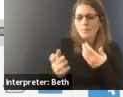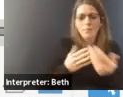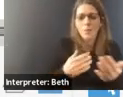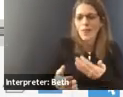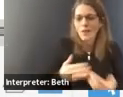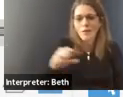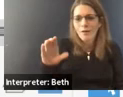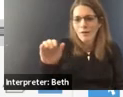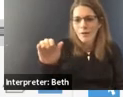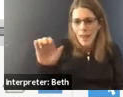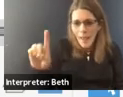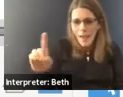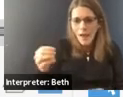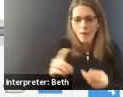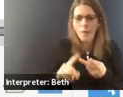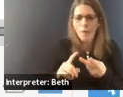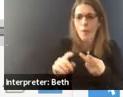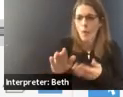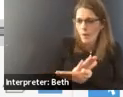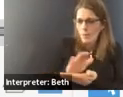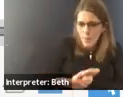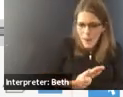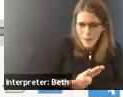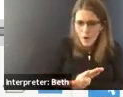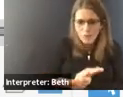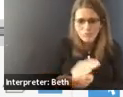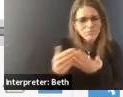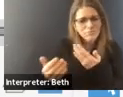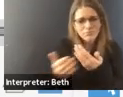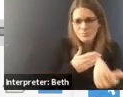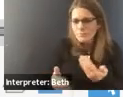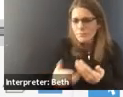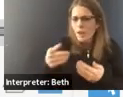paper, you're still looking at something